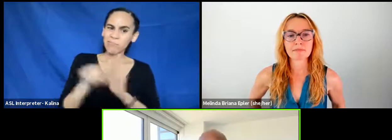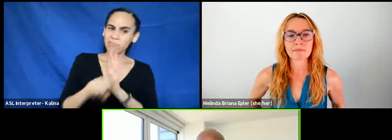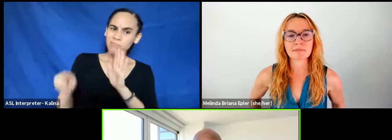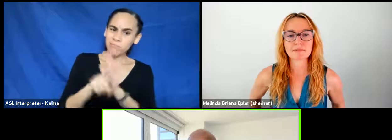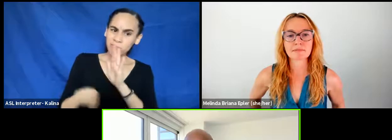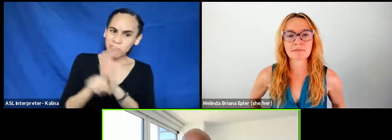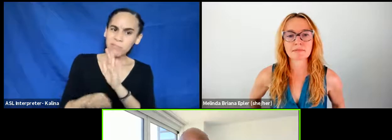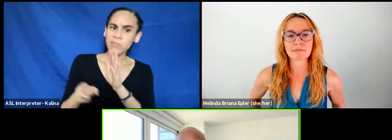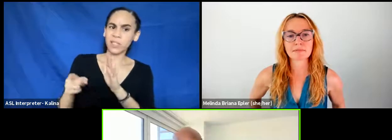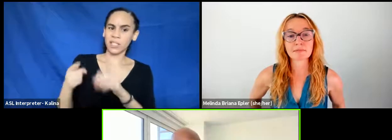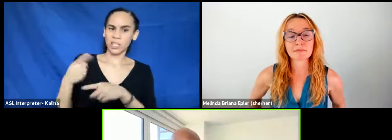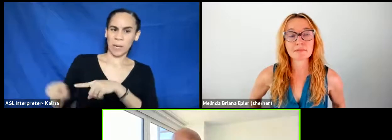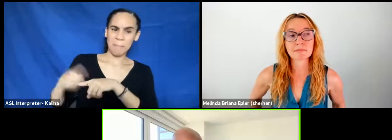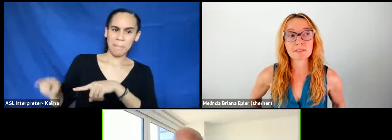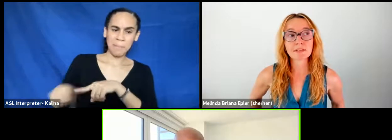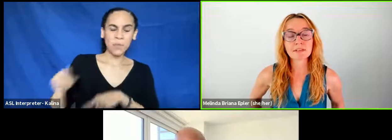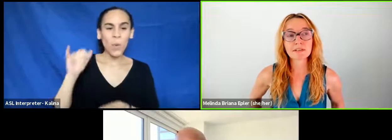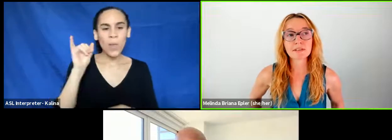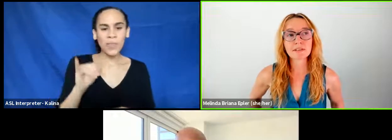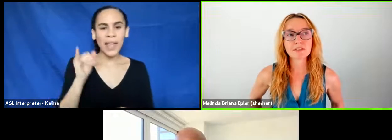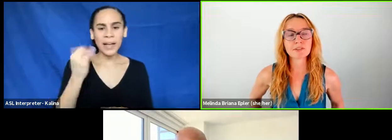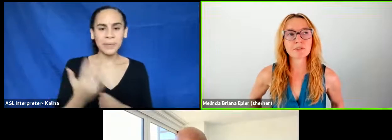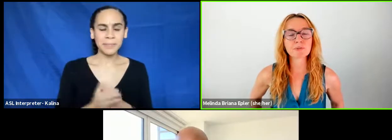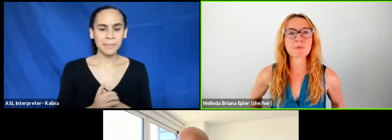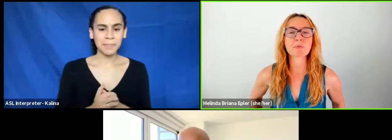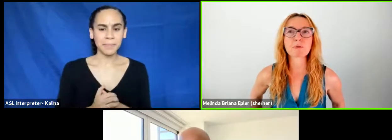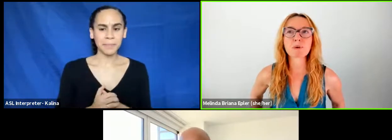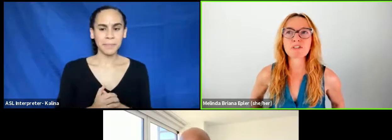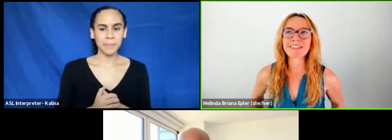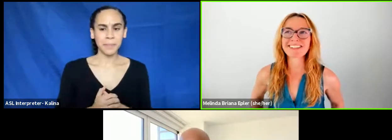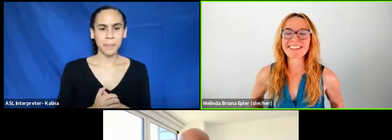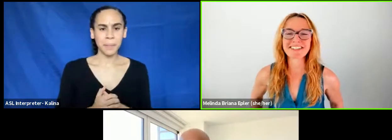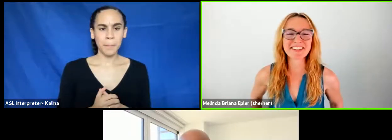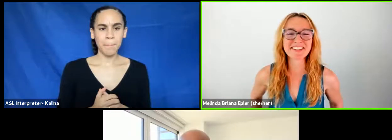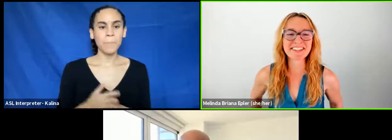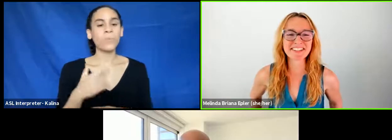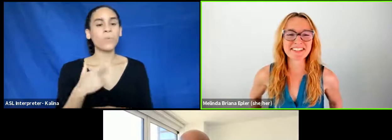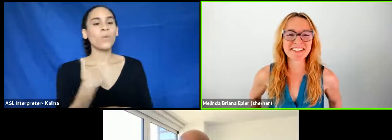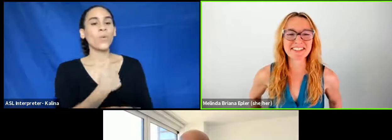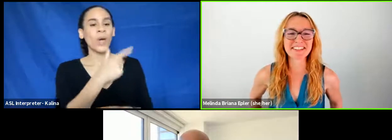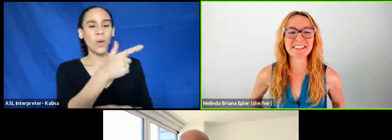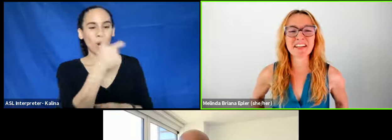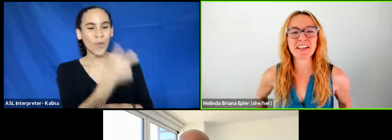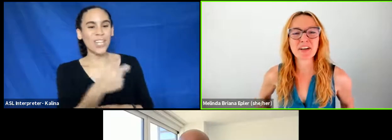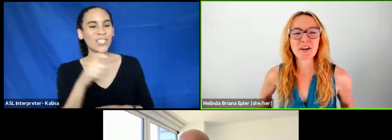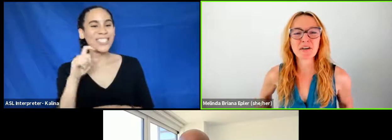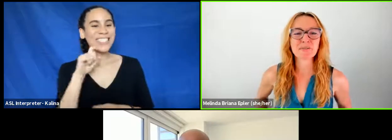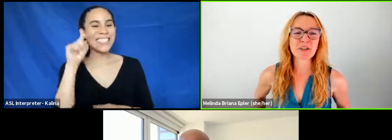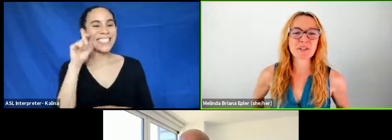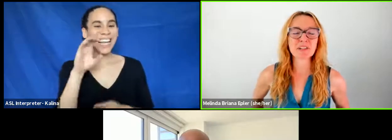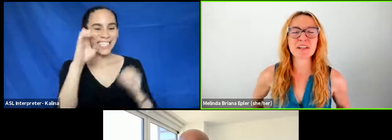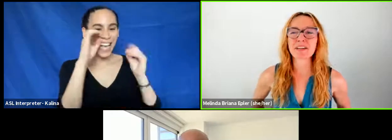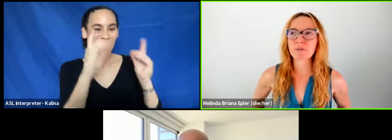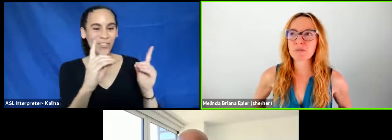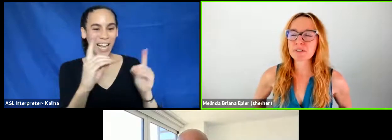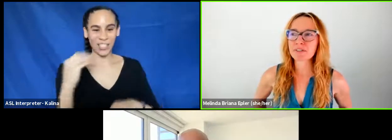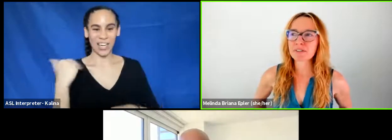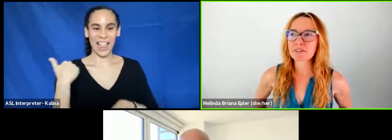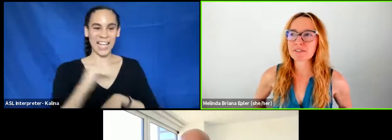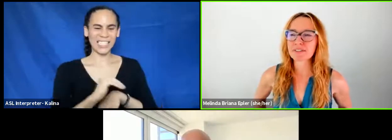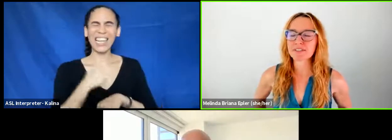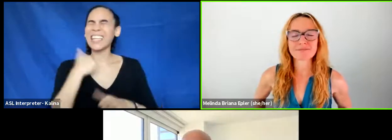some of the things that you're about. Yeah, we were watching Sex Education last night, and I can't